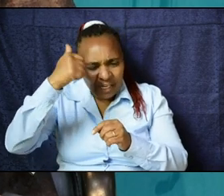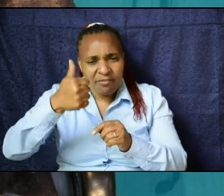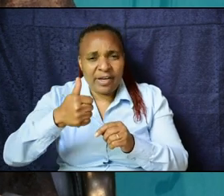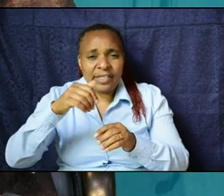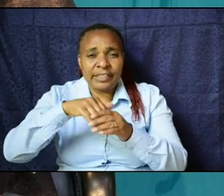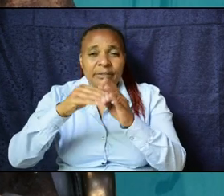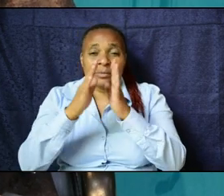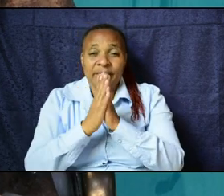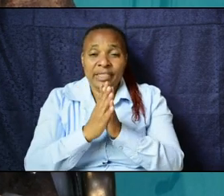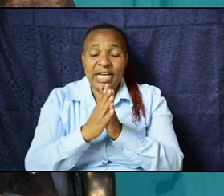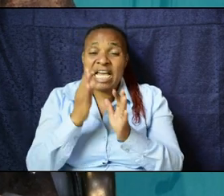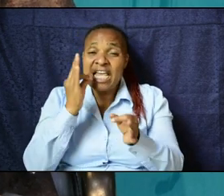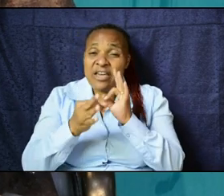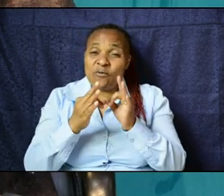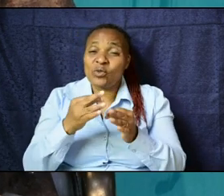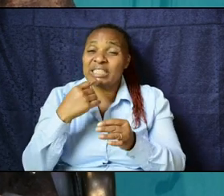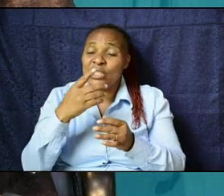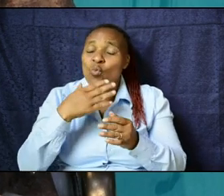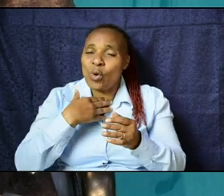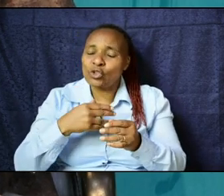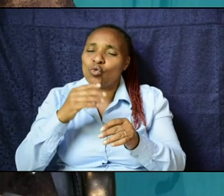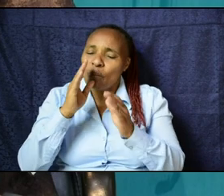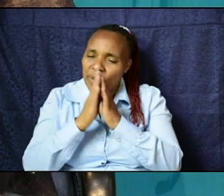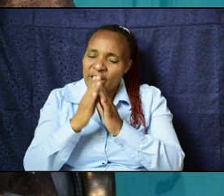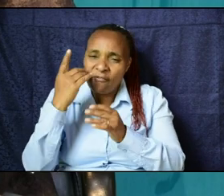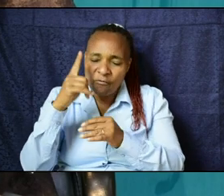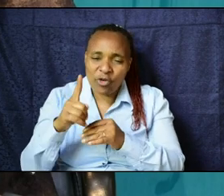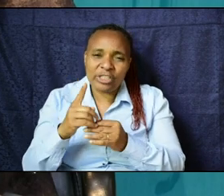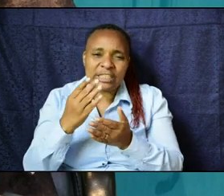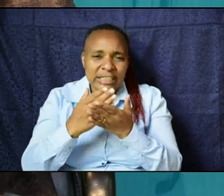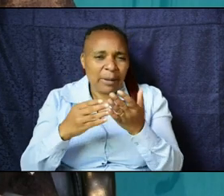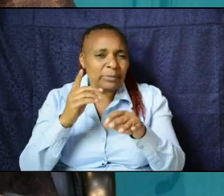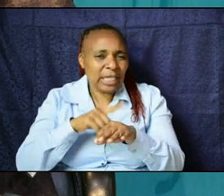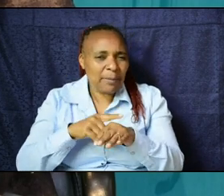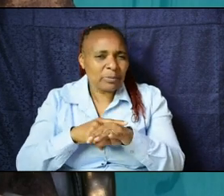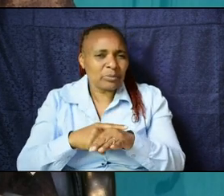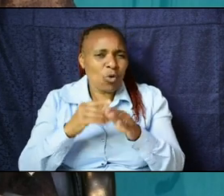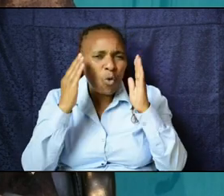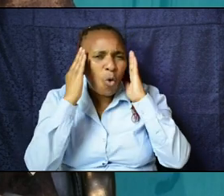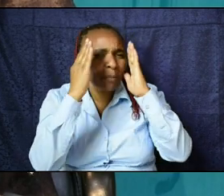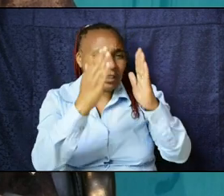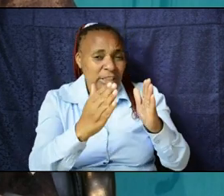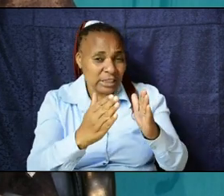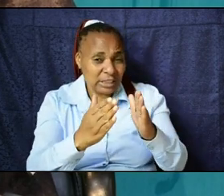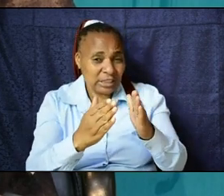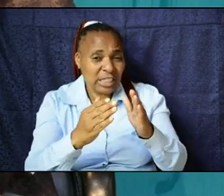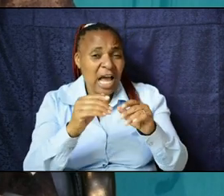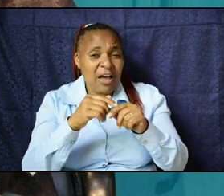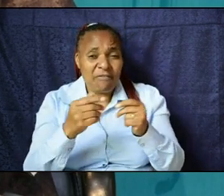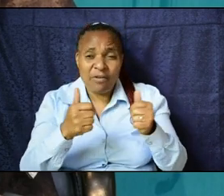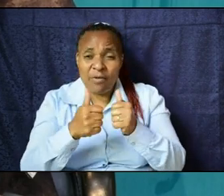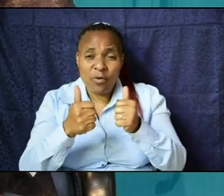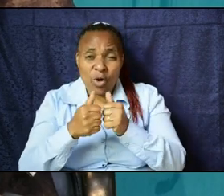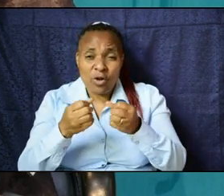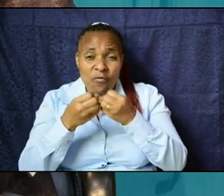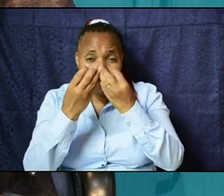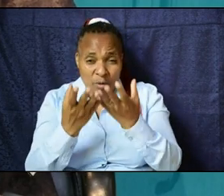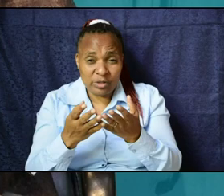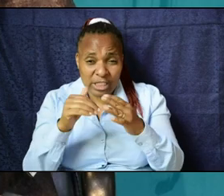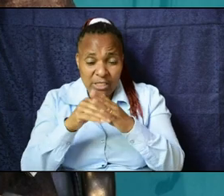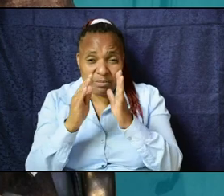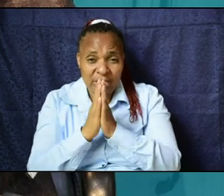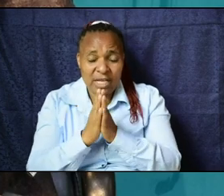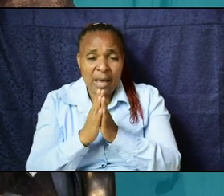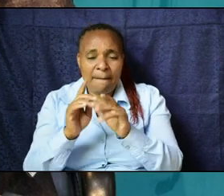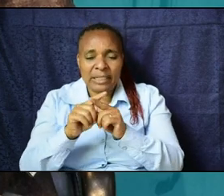he says that he wants to pray for a certain time, he's very disciplined and commits himself into prayer. Maybe an